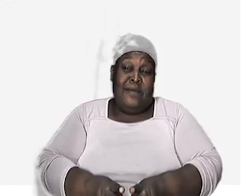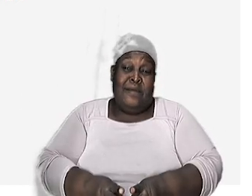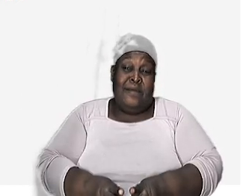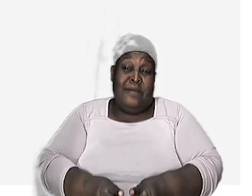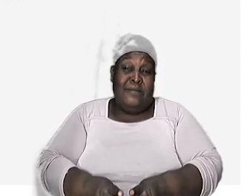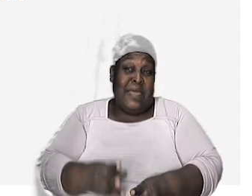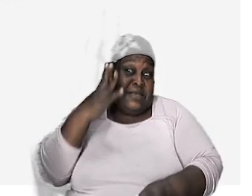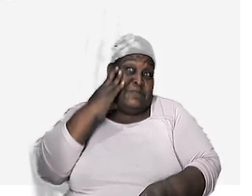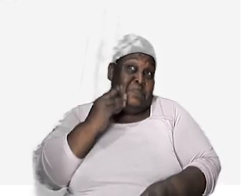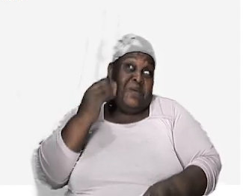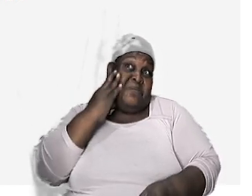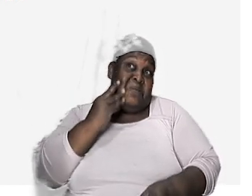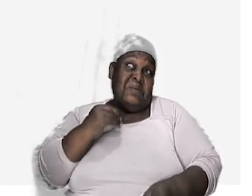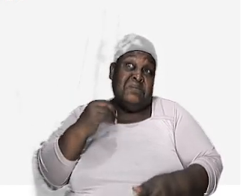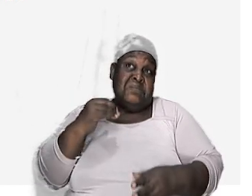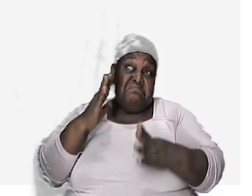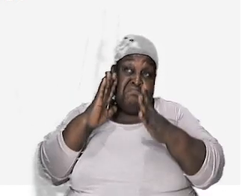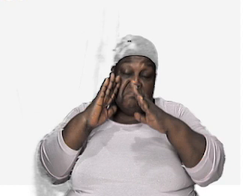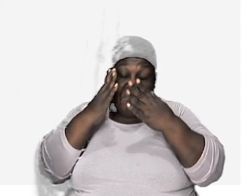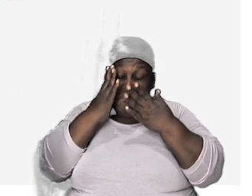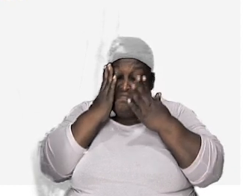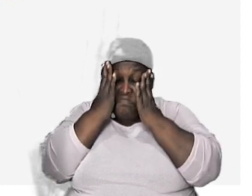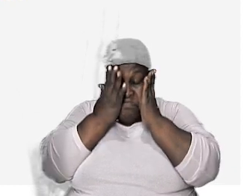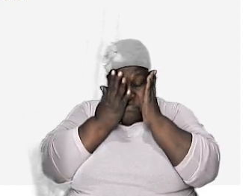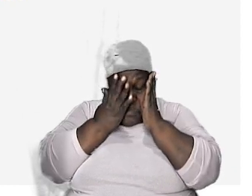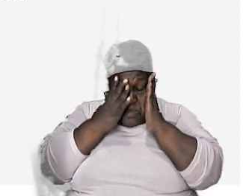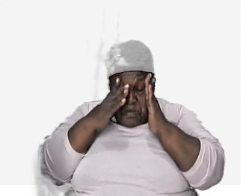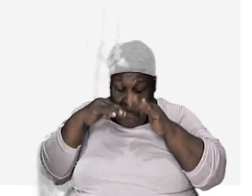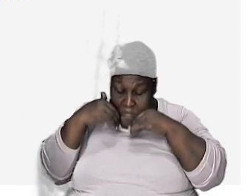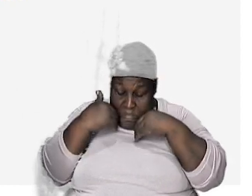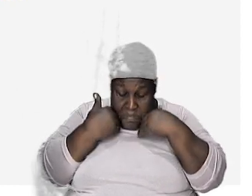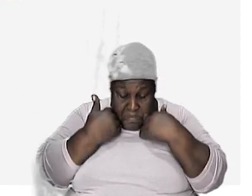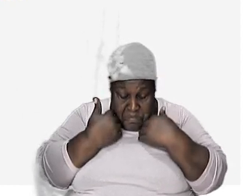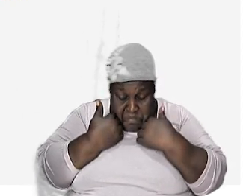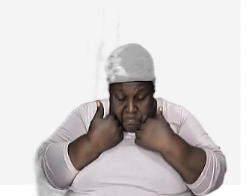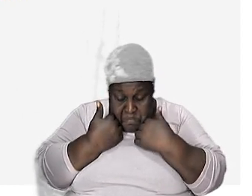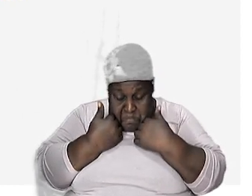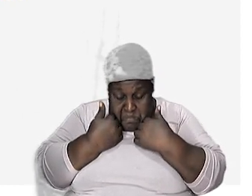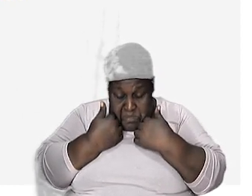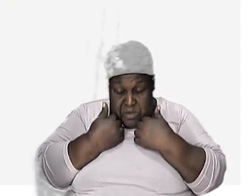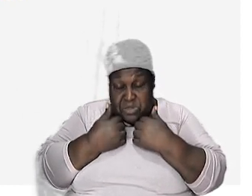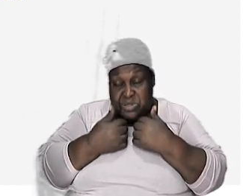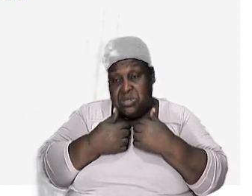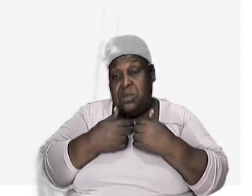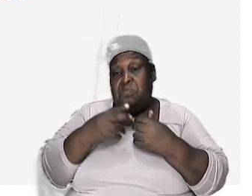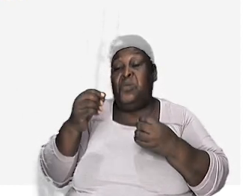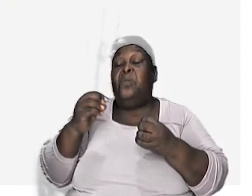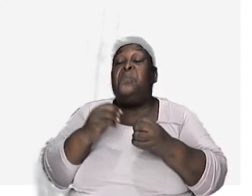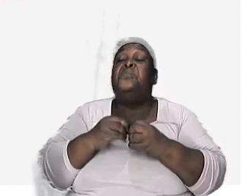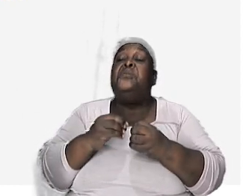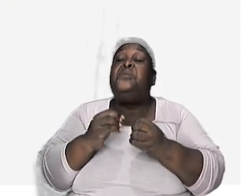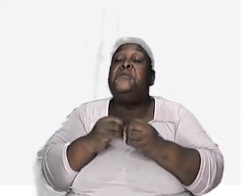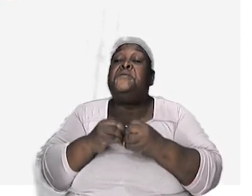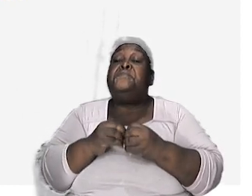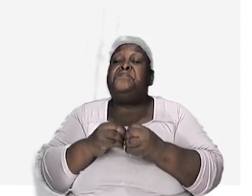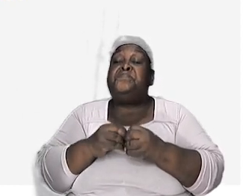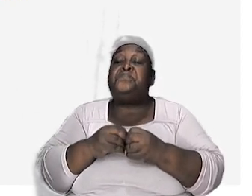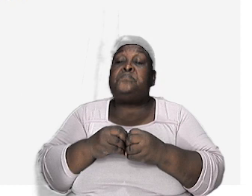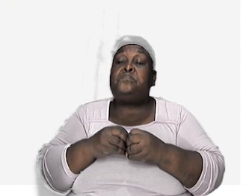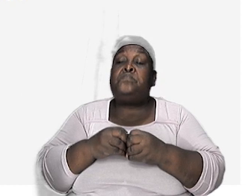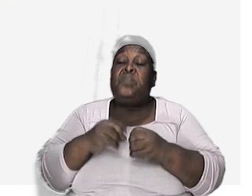drink. So Jesus got her attention. And this is where I want to move into